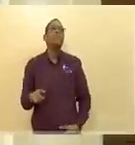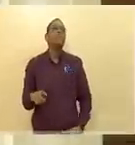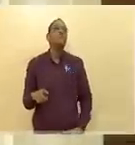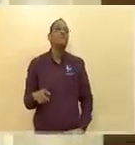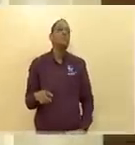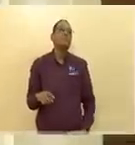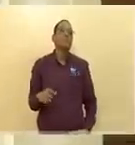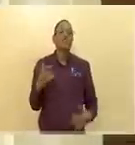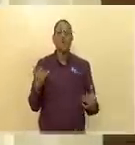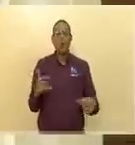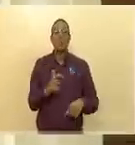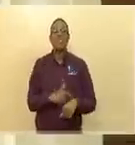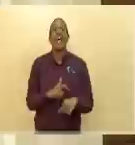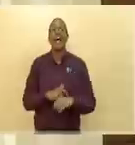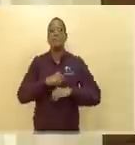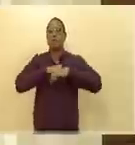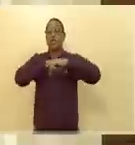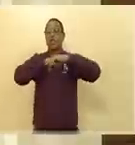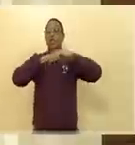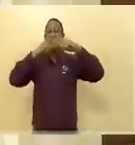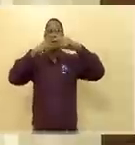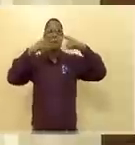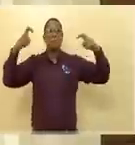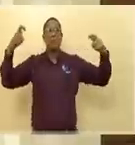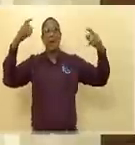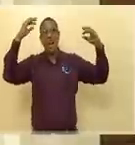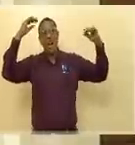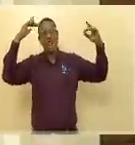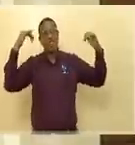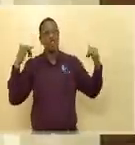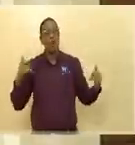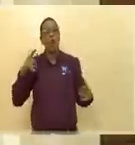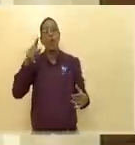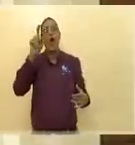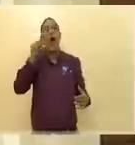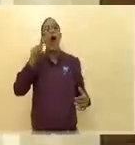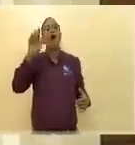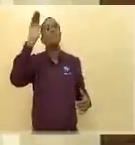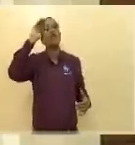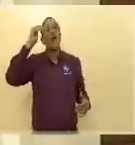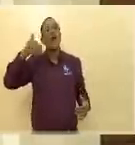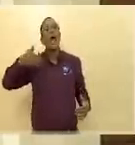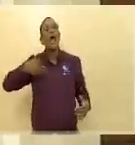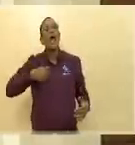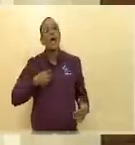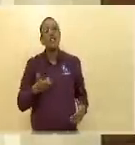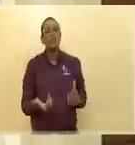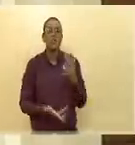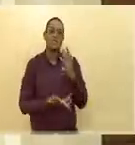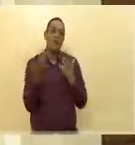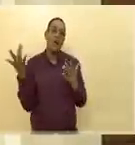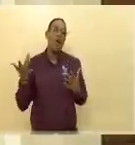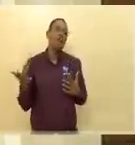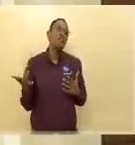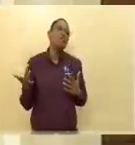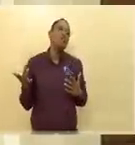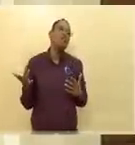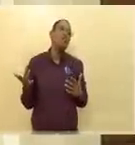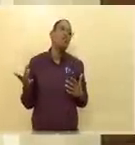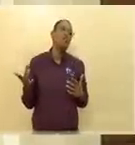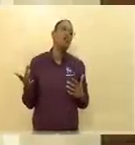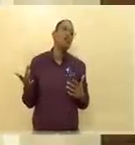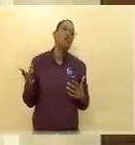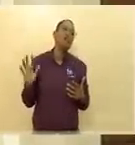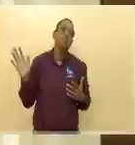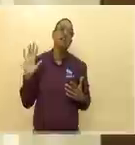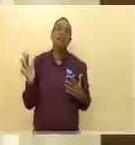and in these days, security is a big concern, you have to introduce technology. So